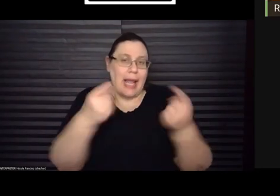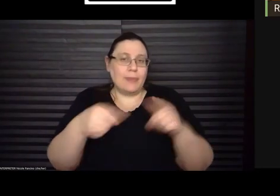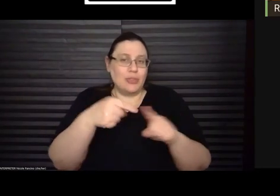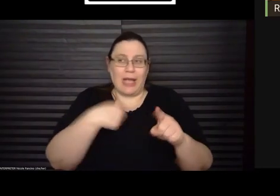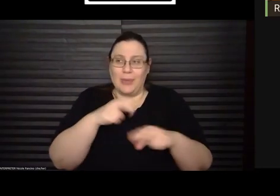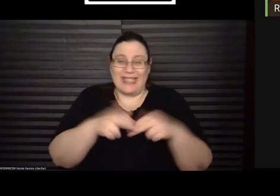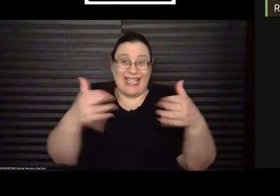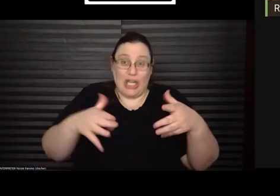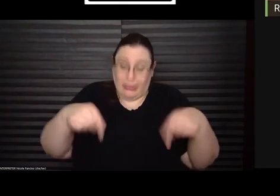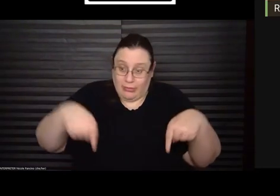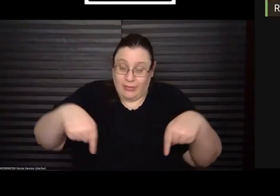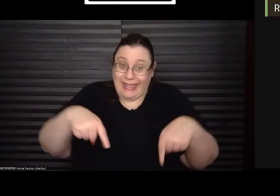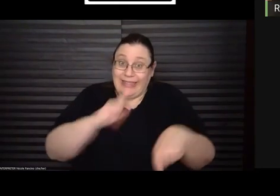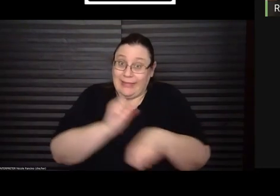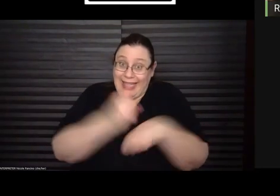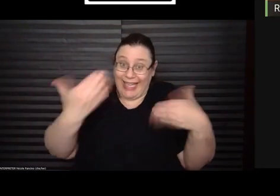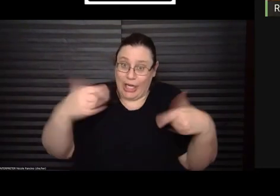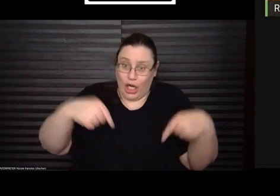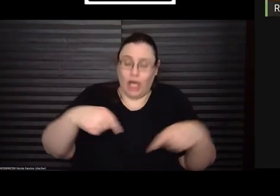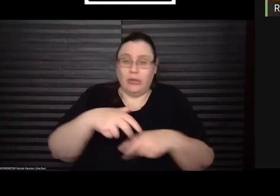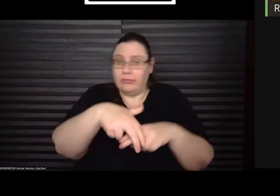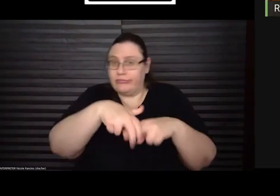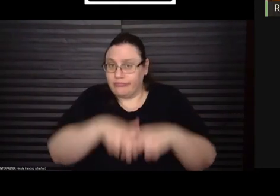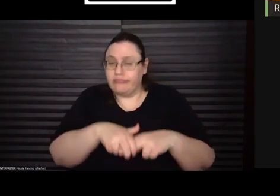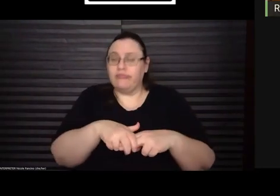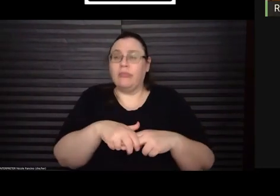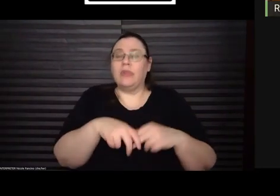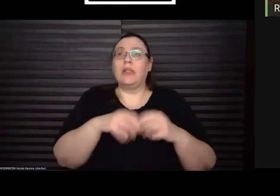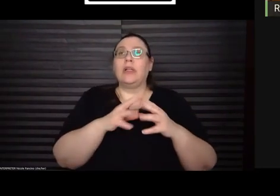know, sitting here, actually right here,